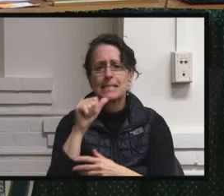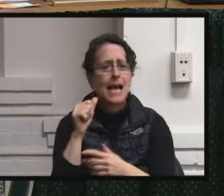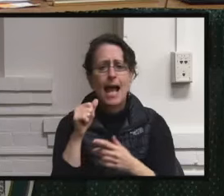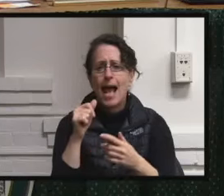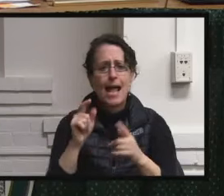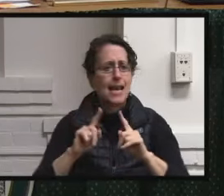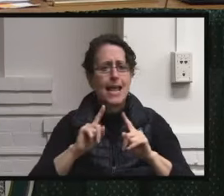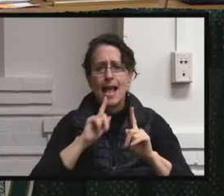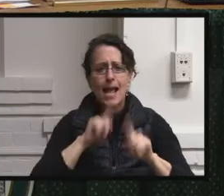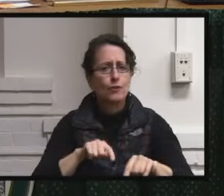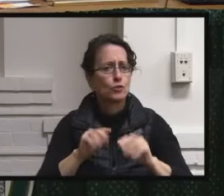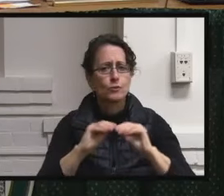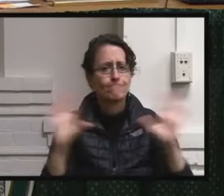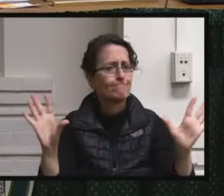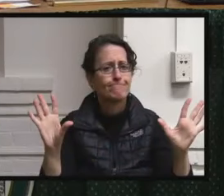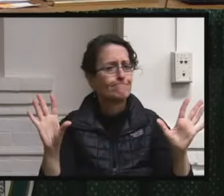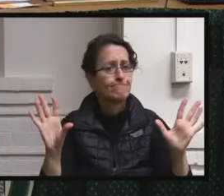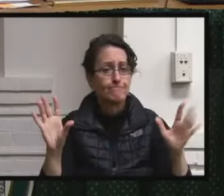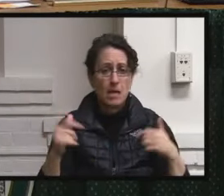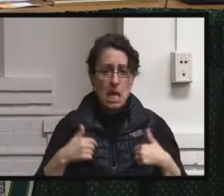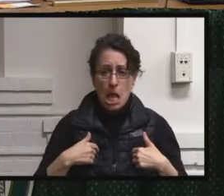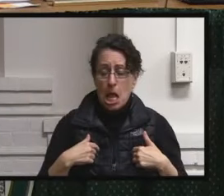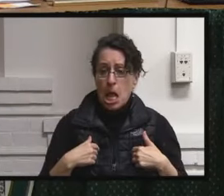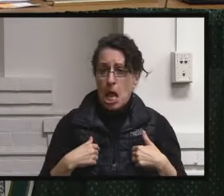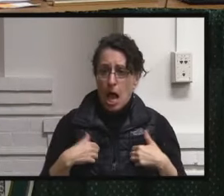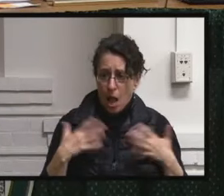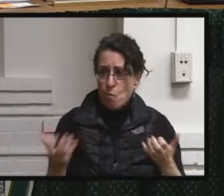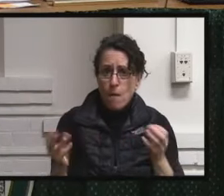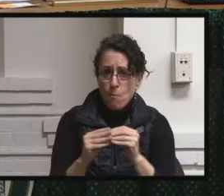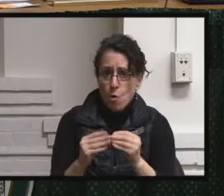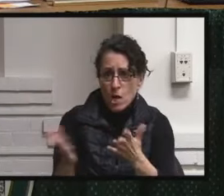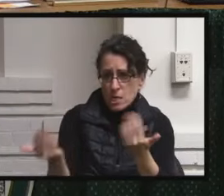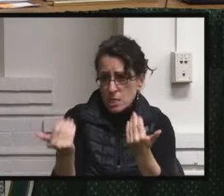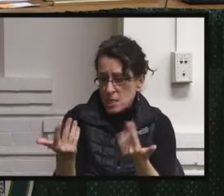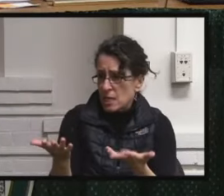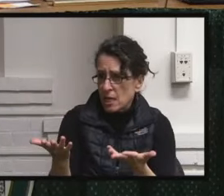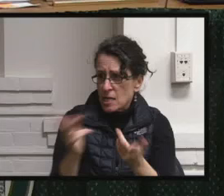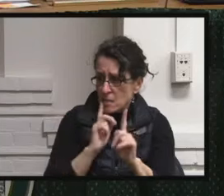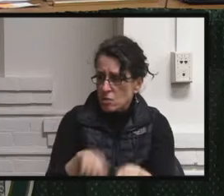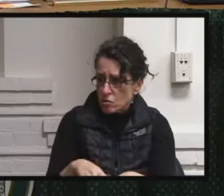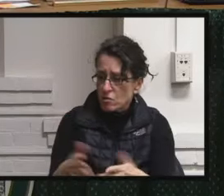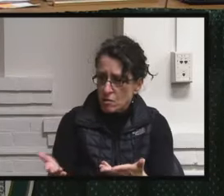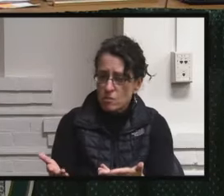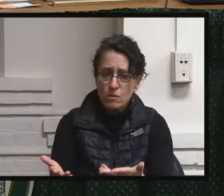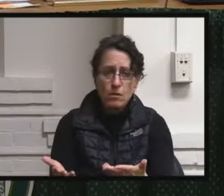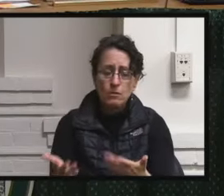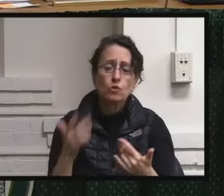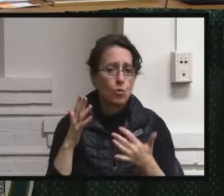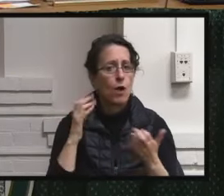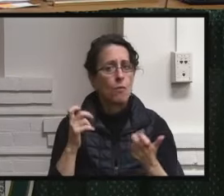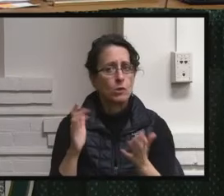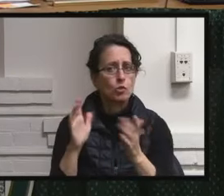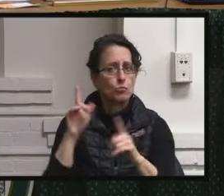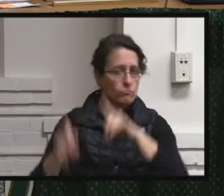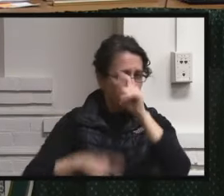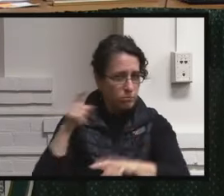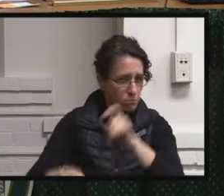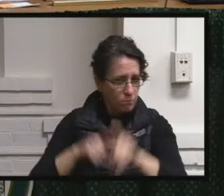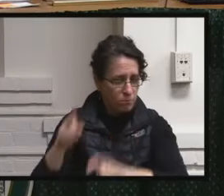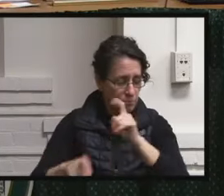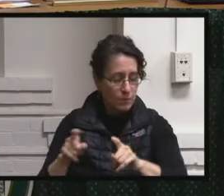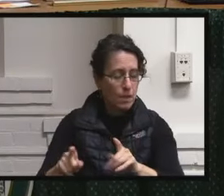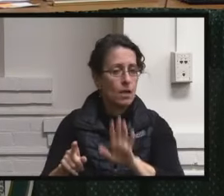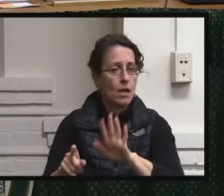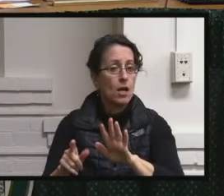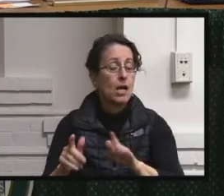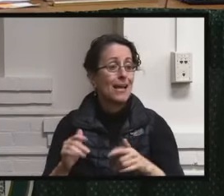addressed, at least to my satisfaction on behalf of the town. And so we're going to want to raise those questions as well to make sure that